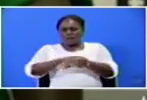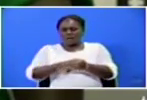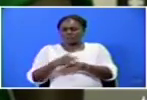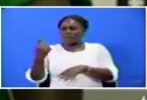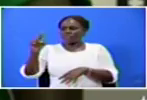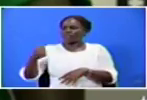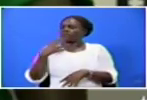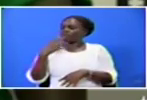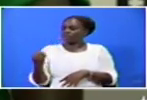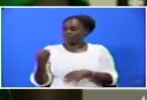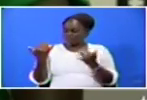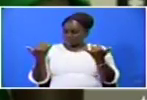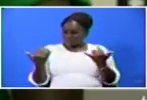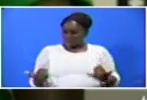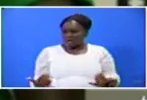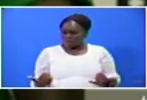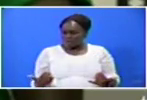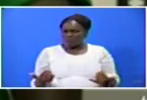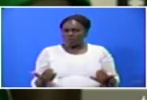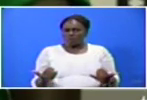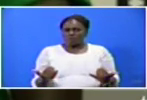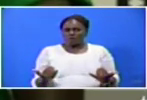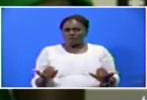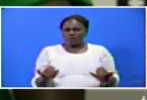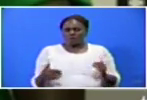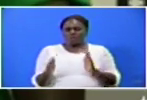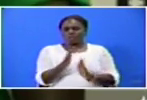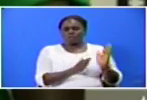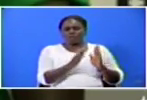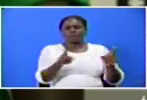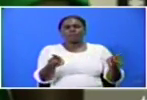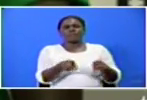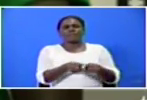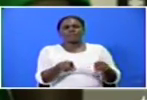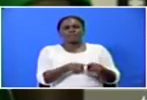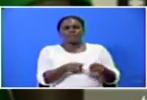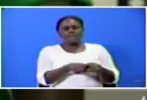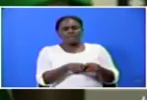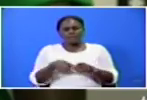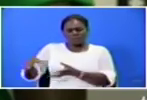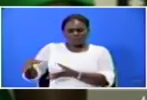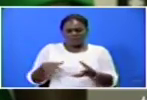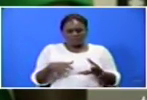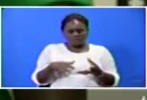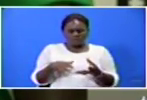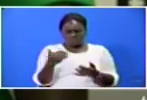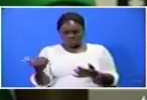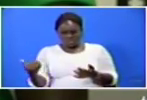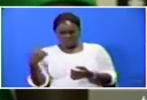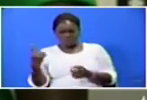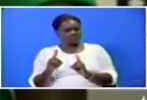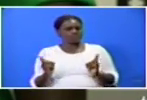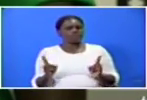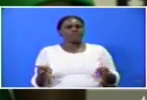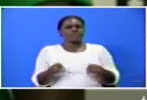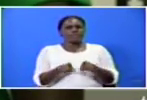now, and we don't. The program not only looks at the rugby aspect of the children, but